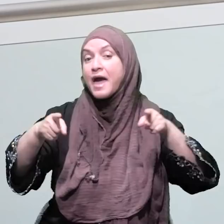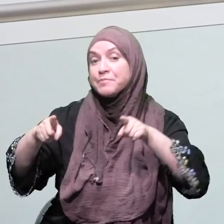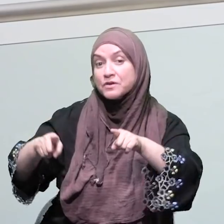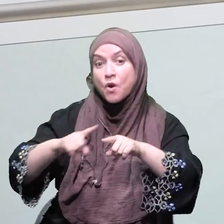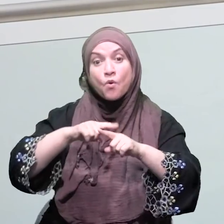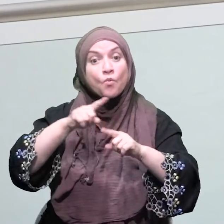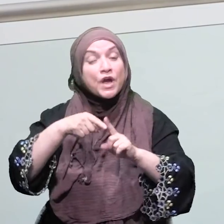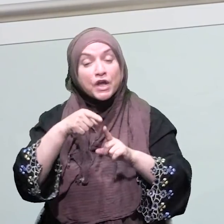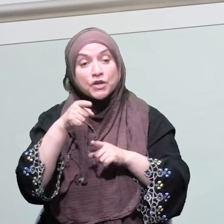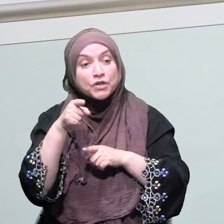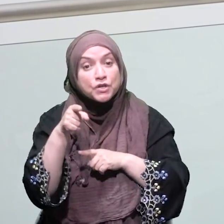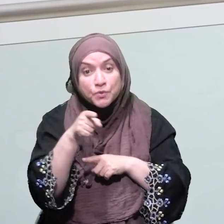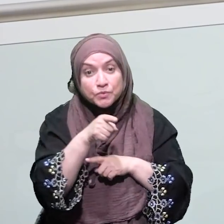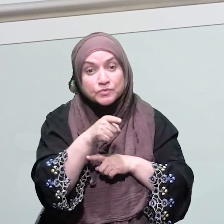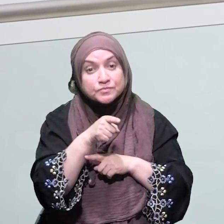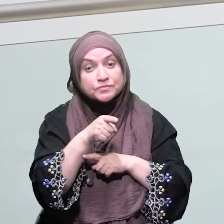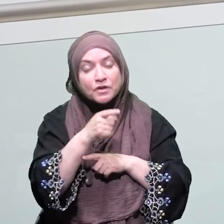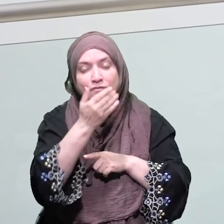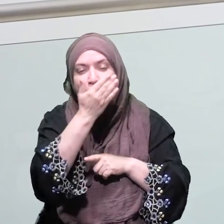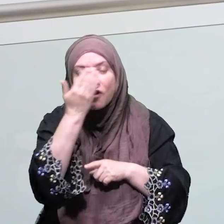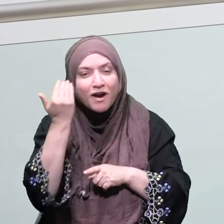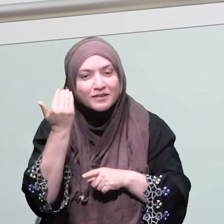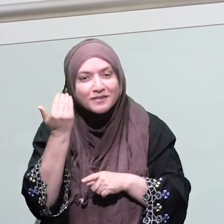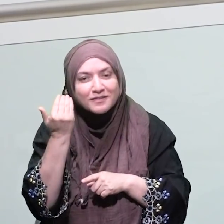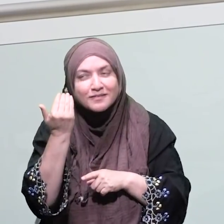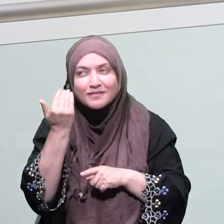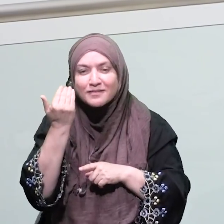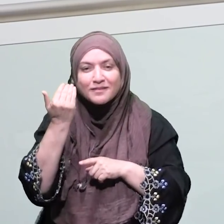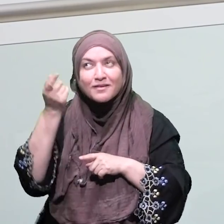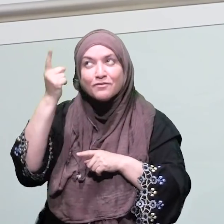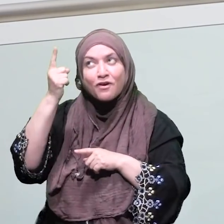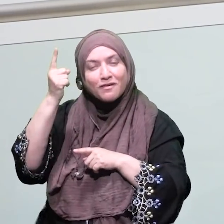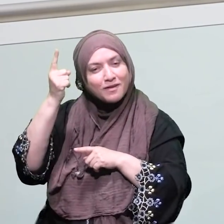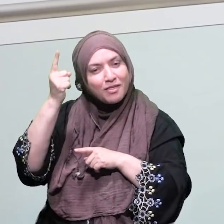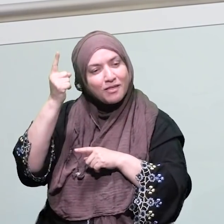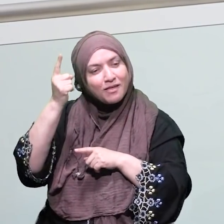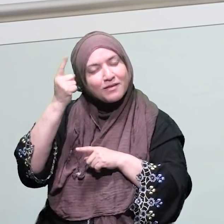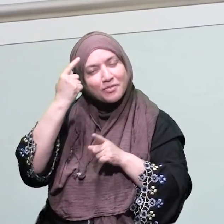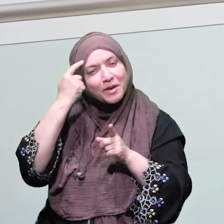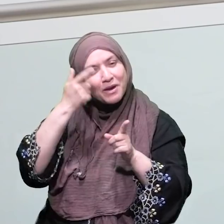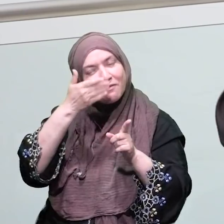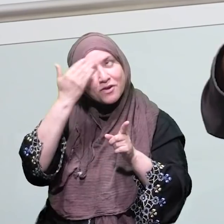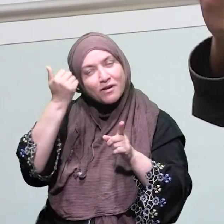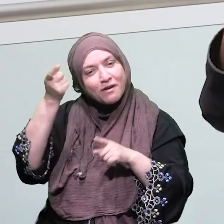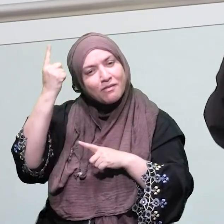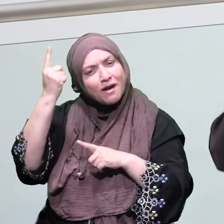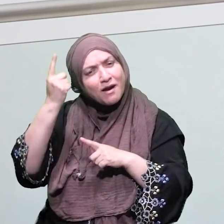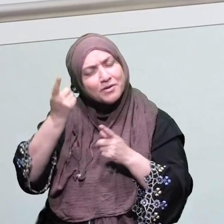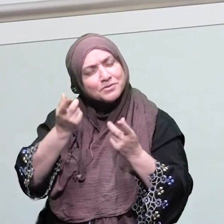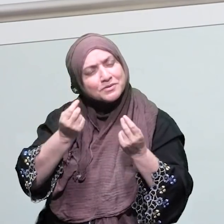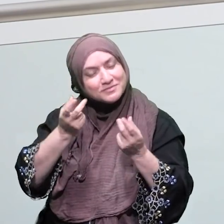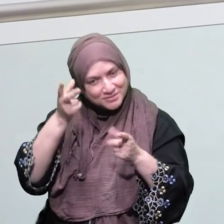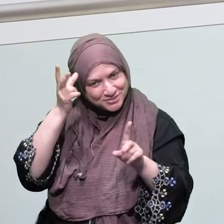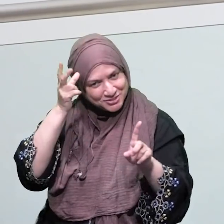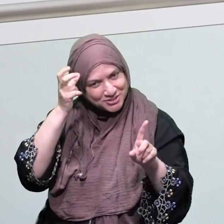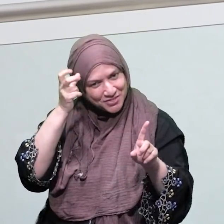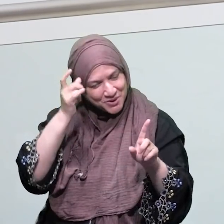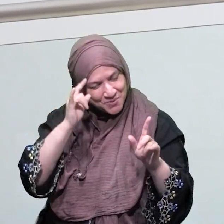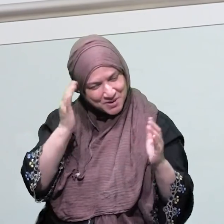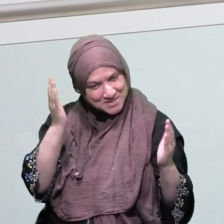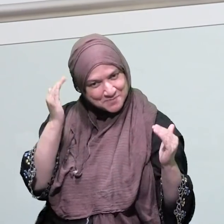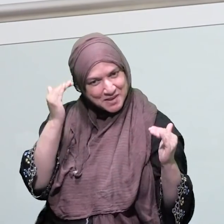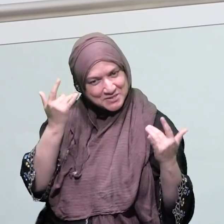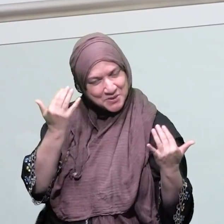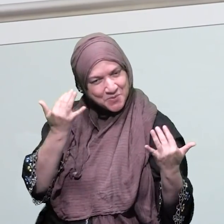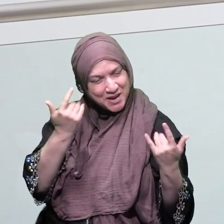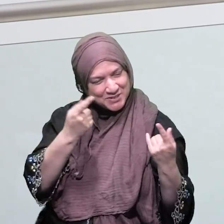penetrate at that moment? So the Prophet sallallahu alaihi wasallam said, if you remember Allah, he sinks away. He can't do anything.